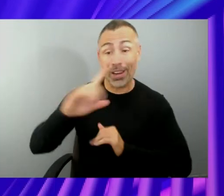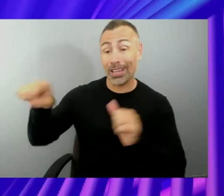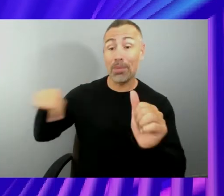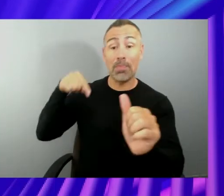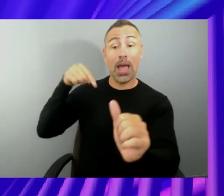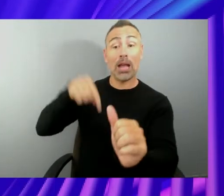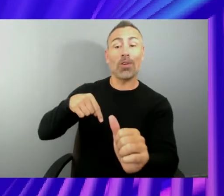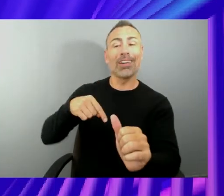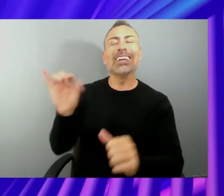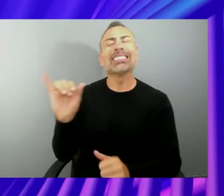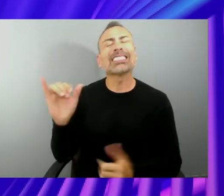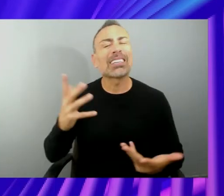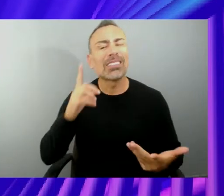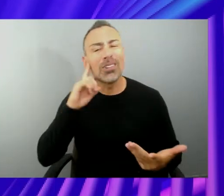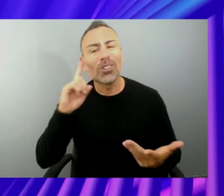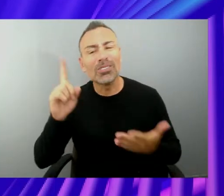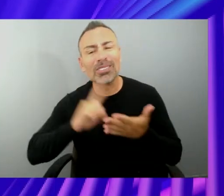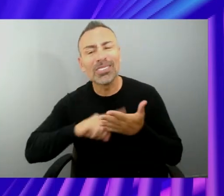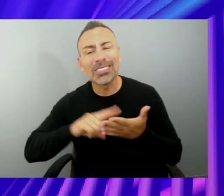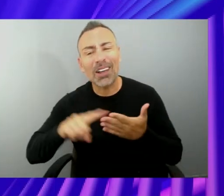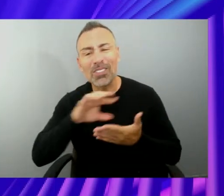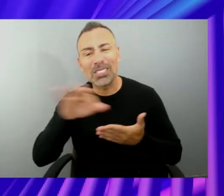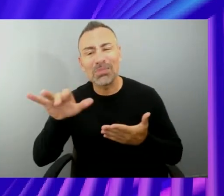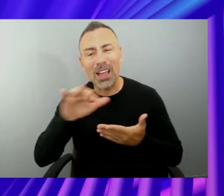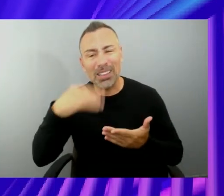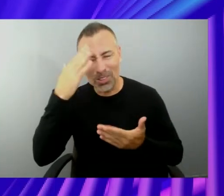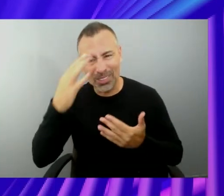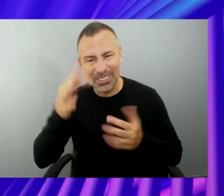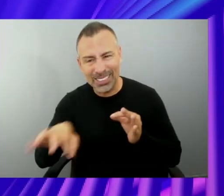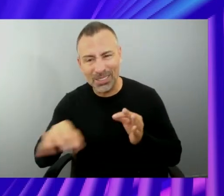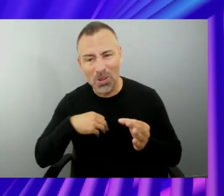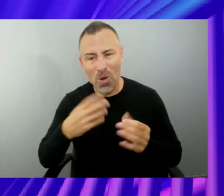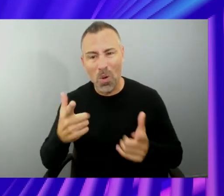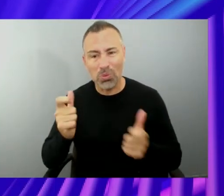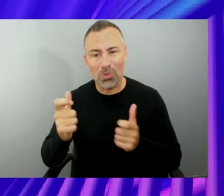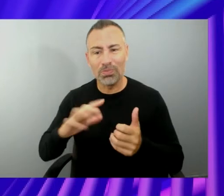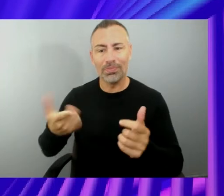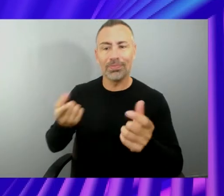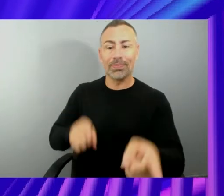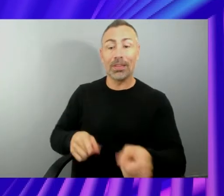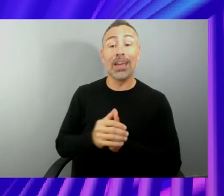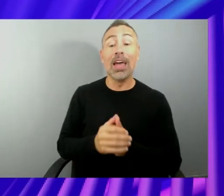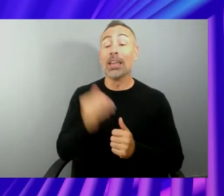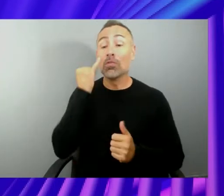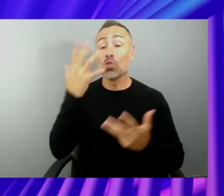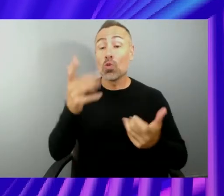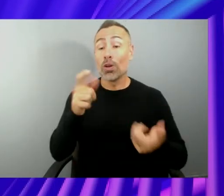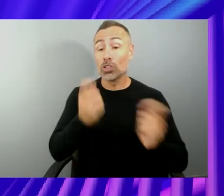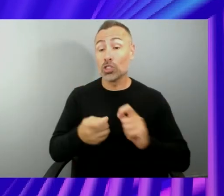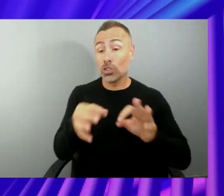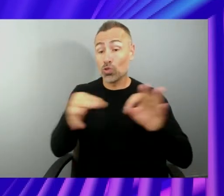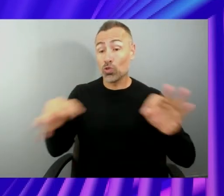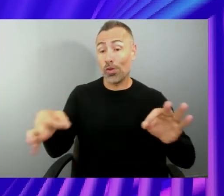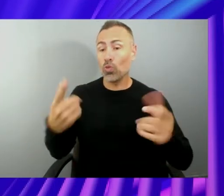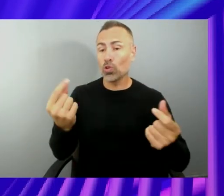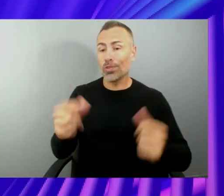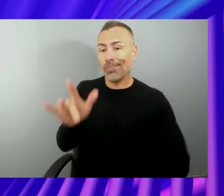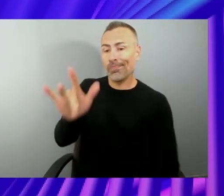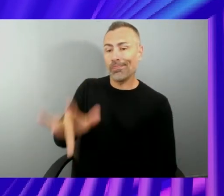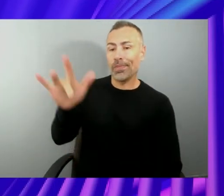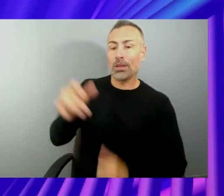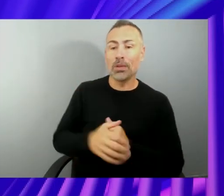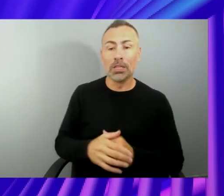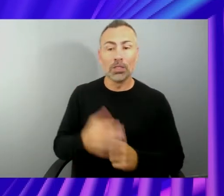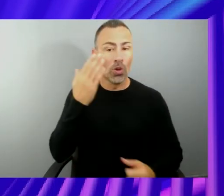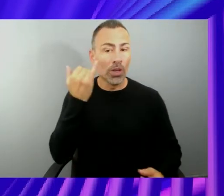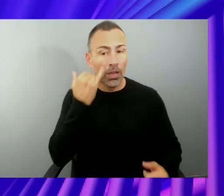we'll give you the remediation advice in there. You can just click a button, and it'll automatically change that line of code. That's super cool. So for example, if you're using like HTTP instead of HTTPS or something,